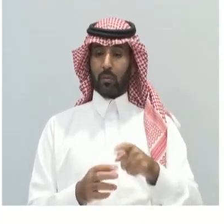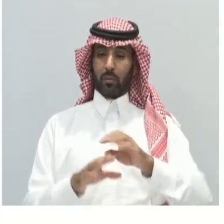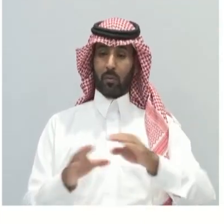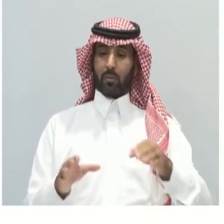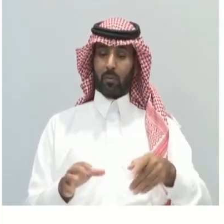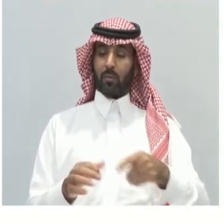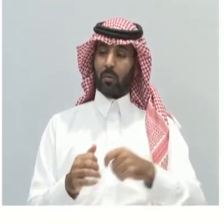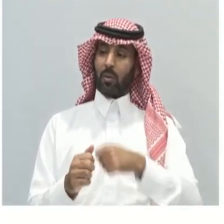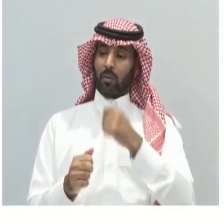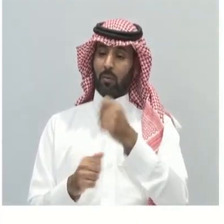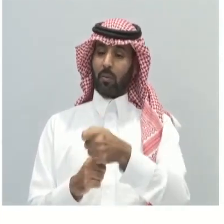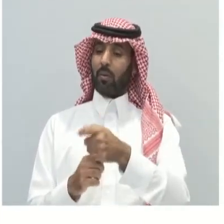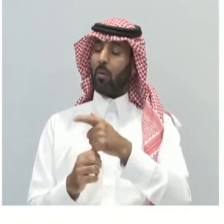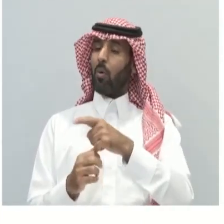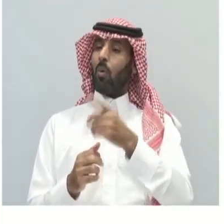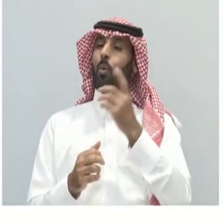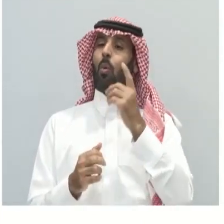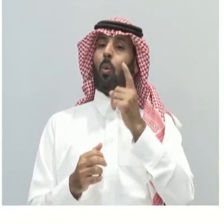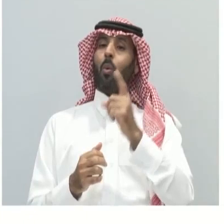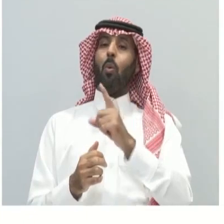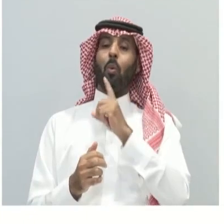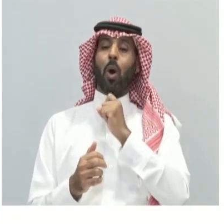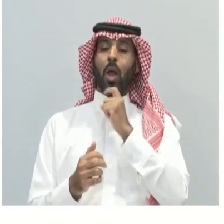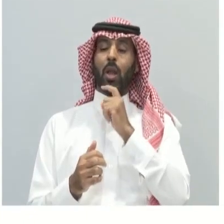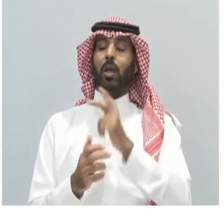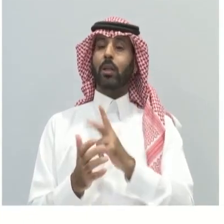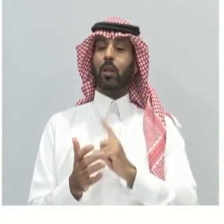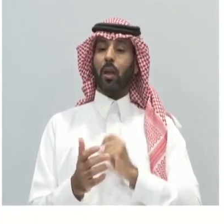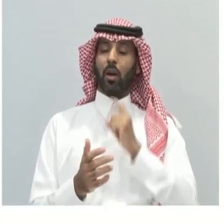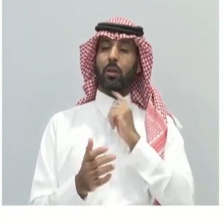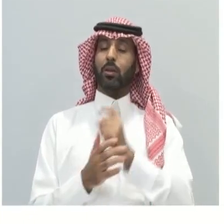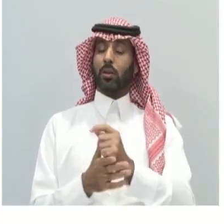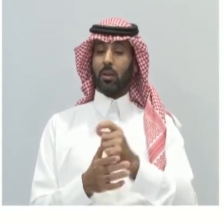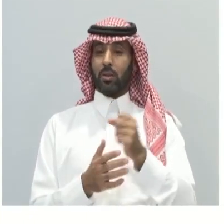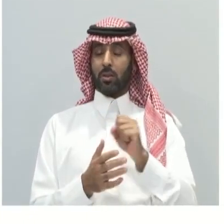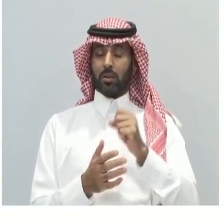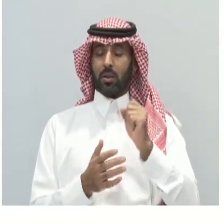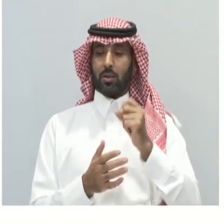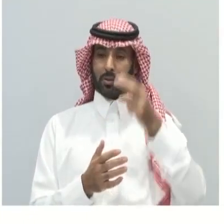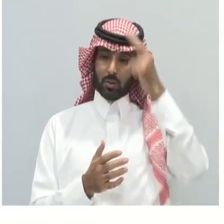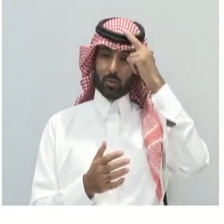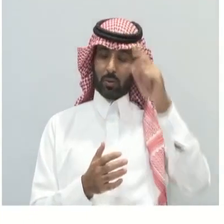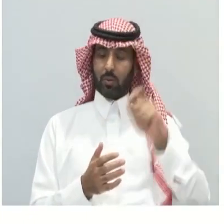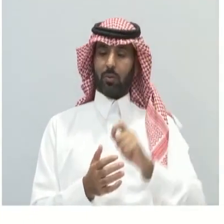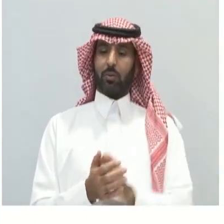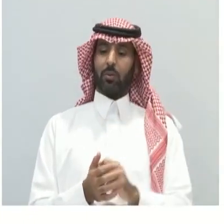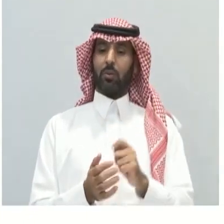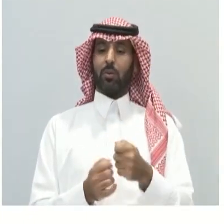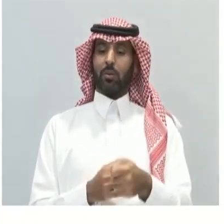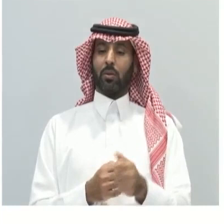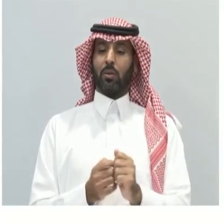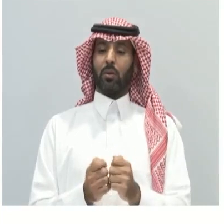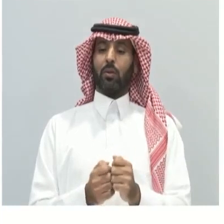winner 100,000 Saudi riyals. Again, the judges give the winner 100,000 Saudi